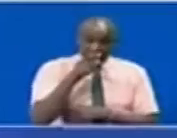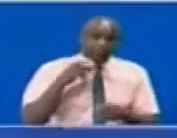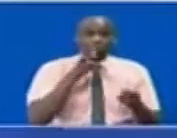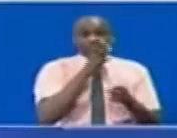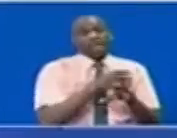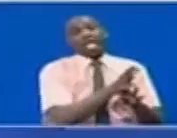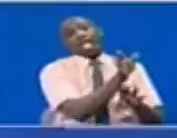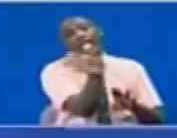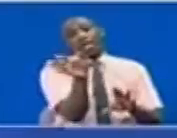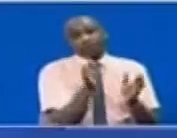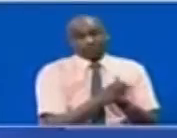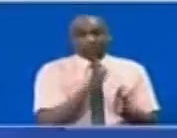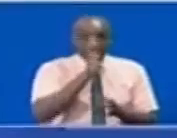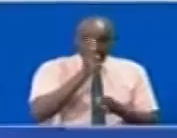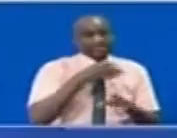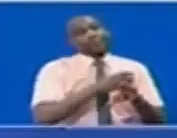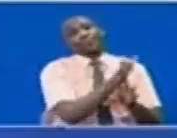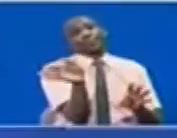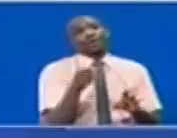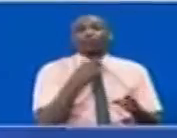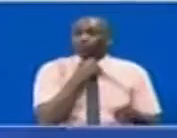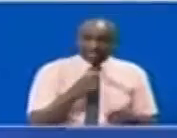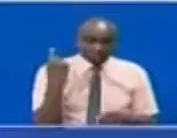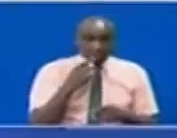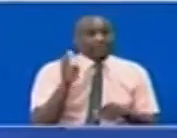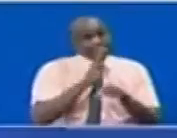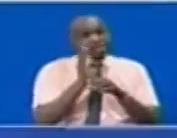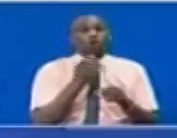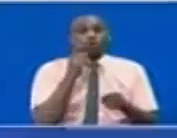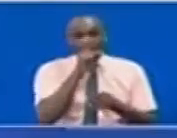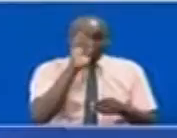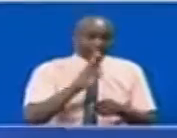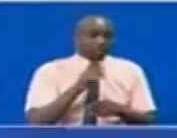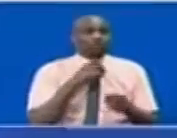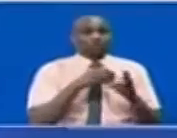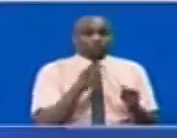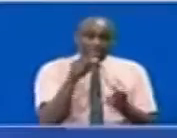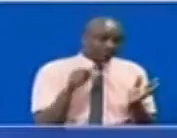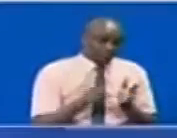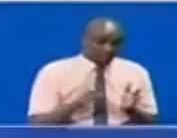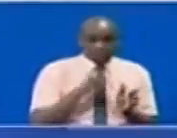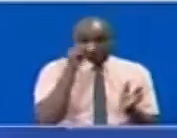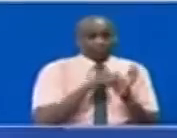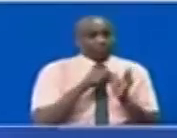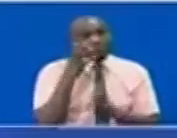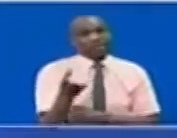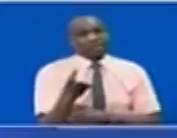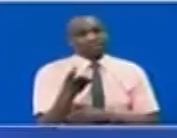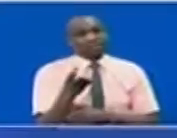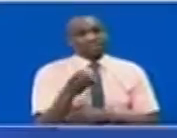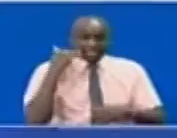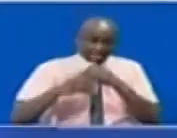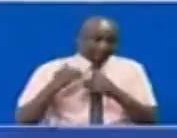water that flows to Bomet. We only need about $1 billion to solve just the water problem in the